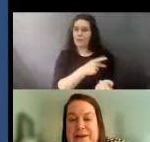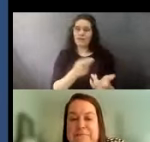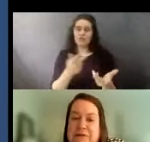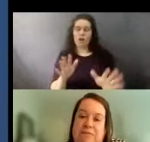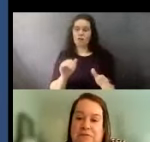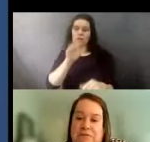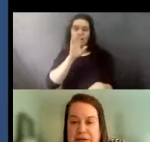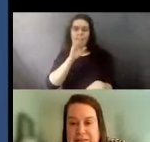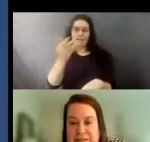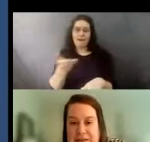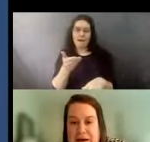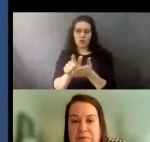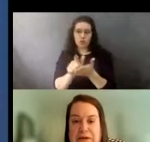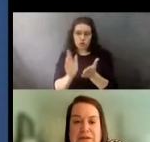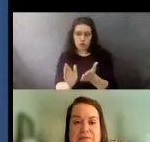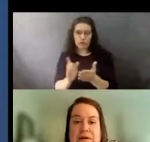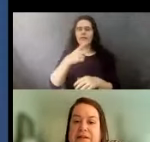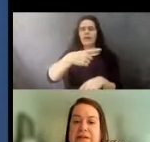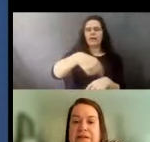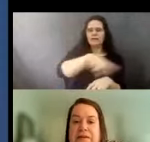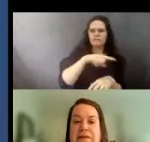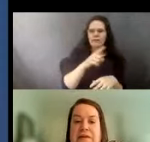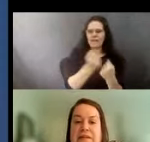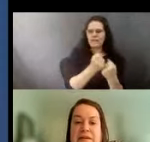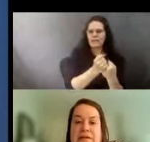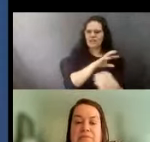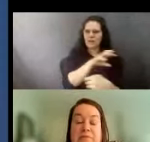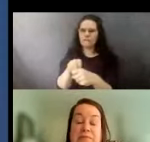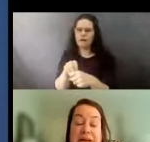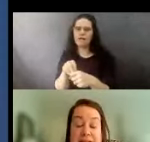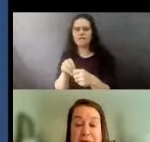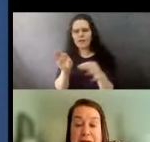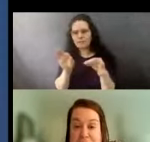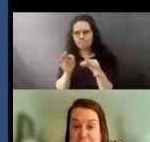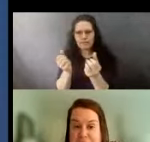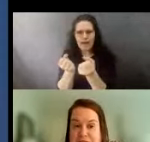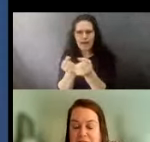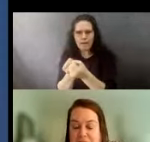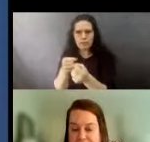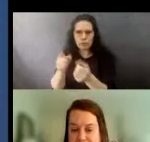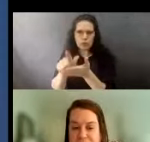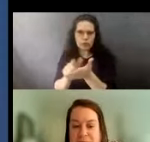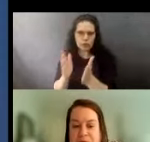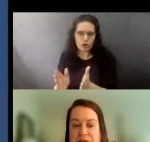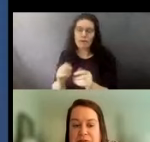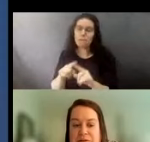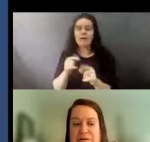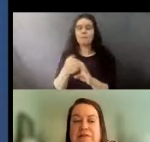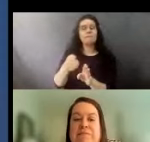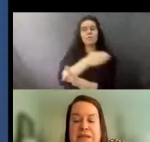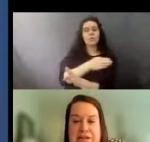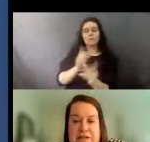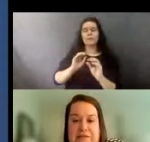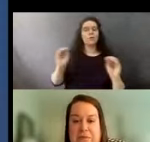attorney, but also even before it gets to that point, just writing providing as much information. And obviously there